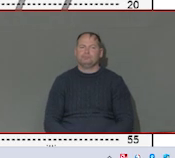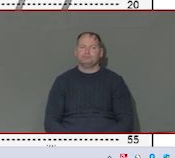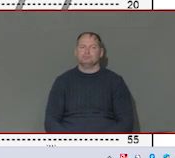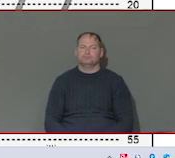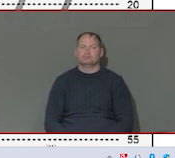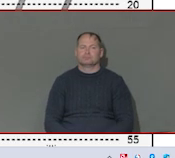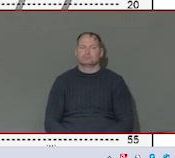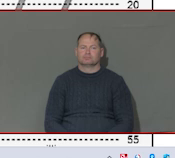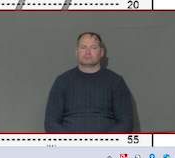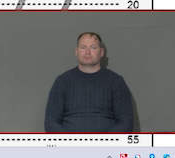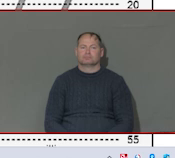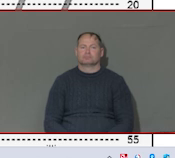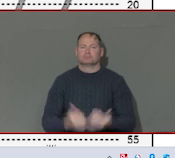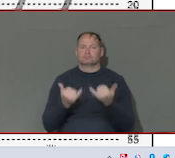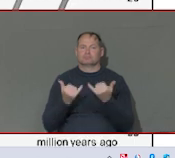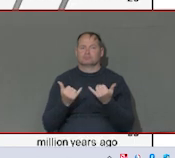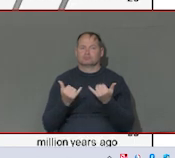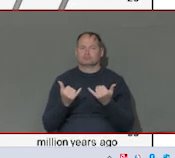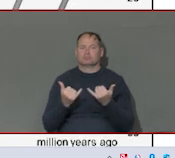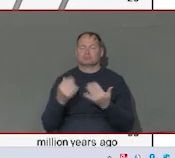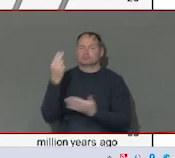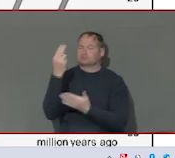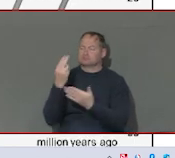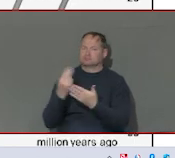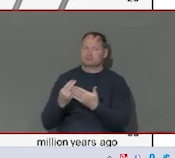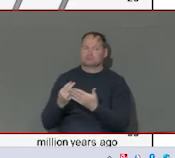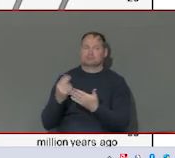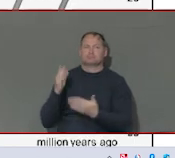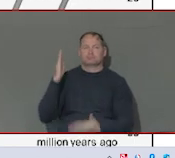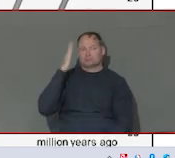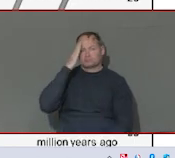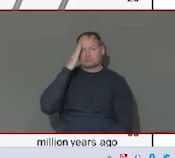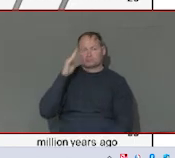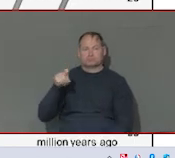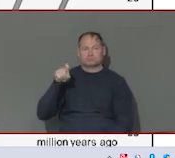will also be asked about a diagram like this, which is called a